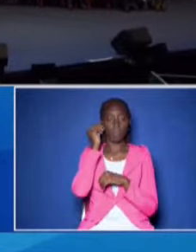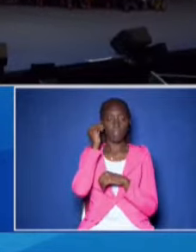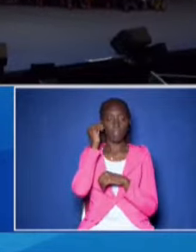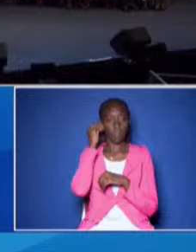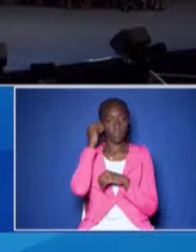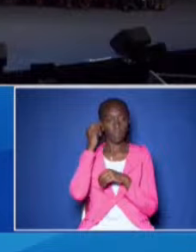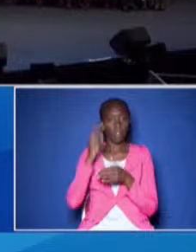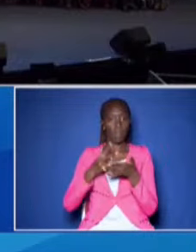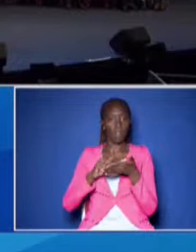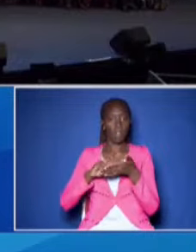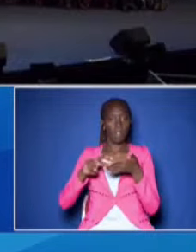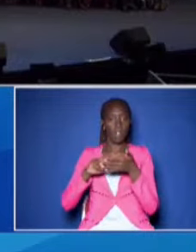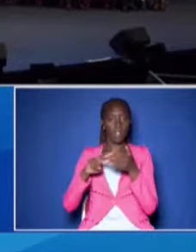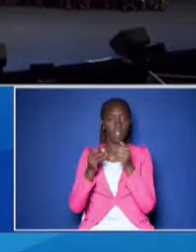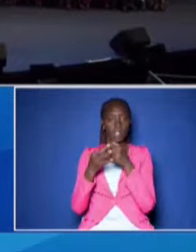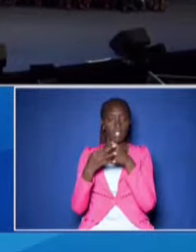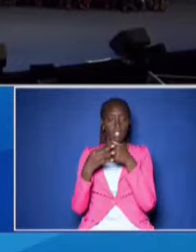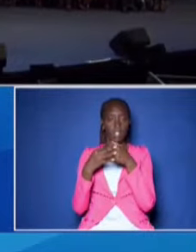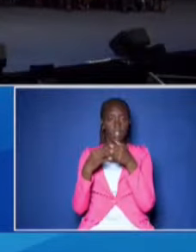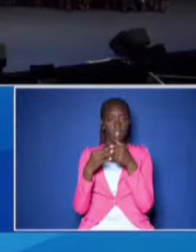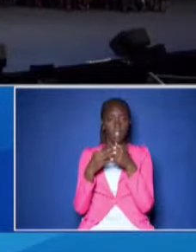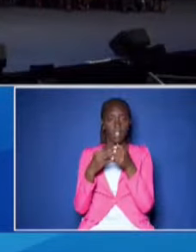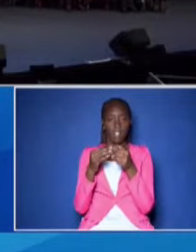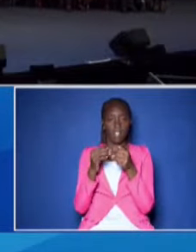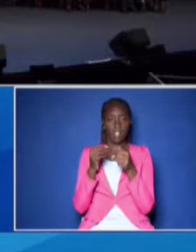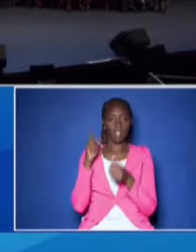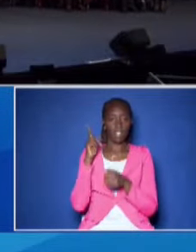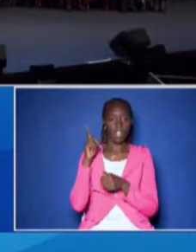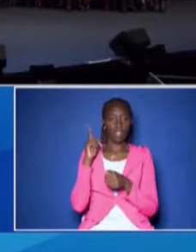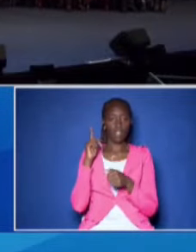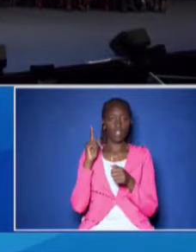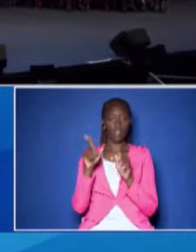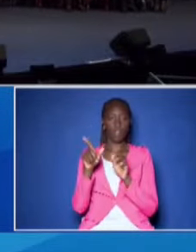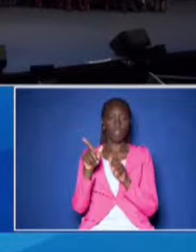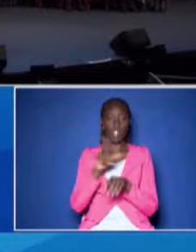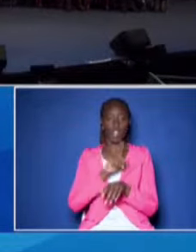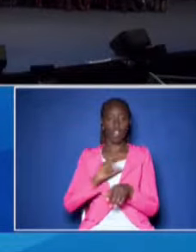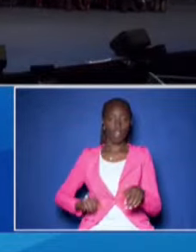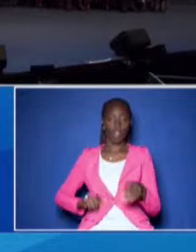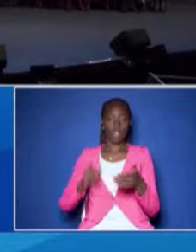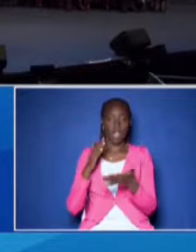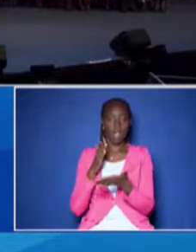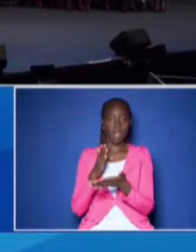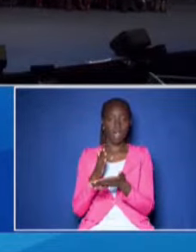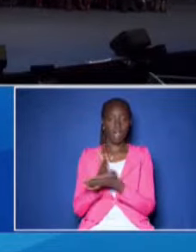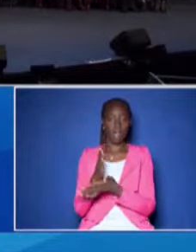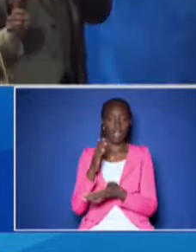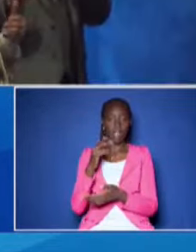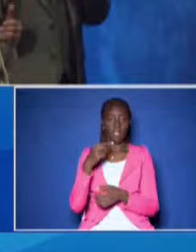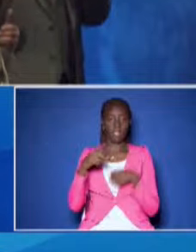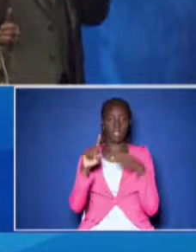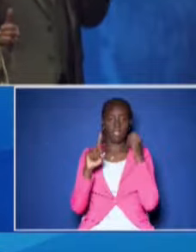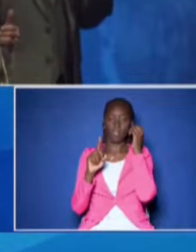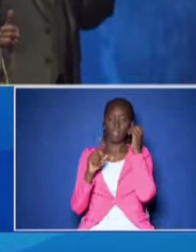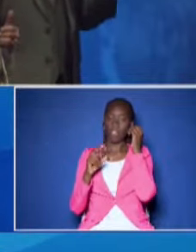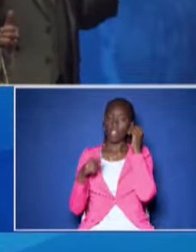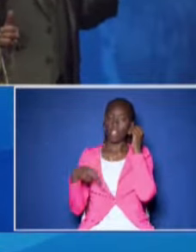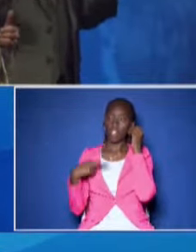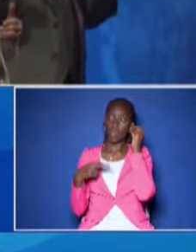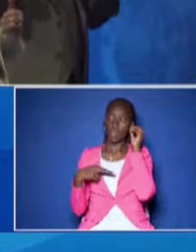please the statues of the Lord are right rejoicing the